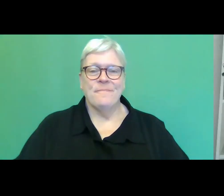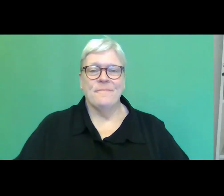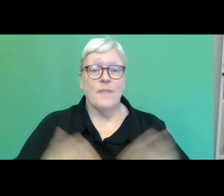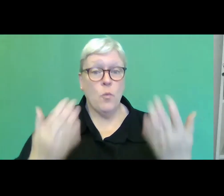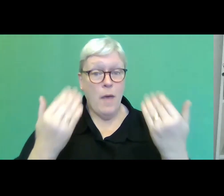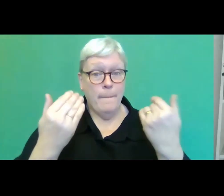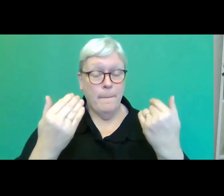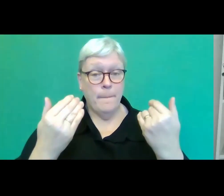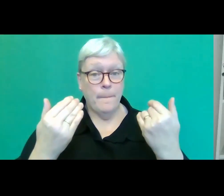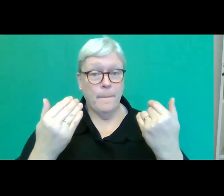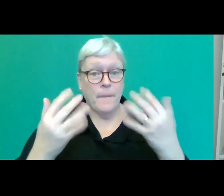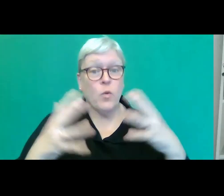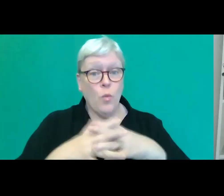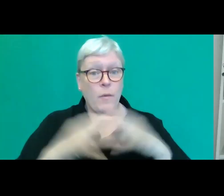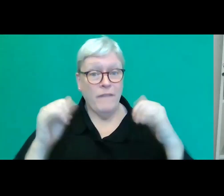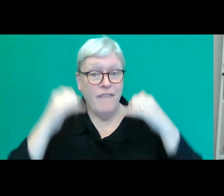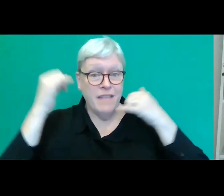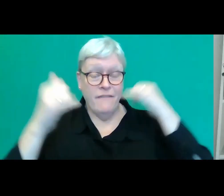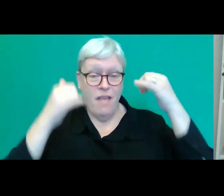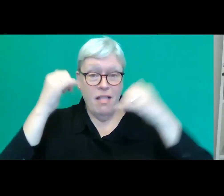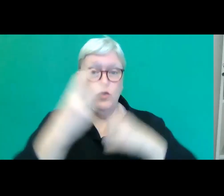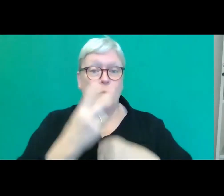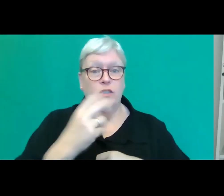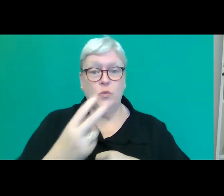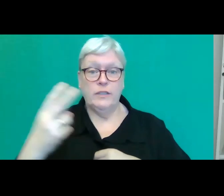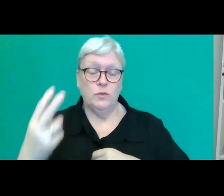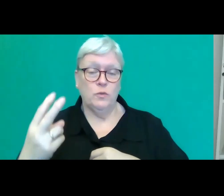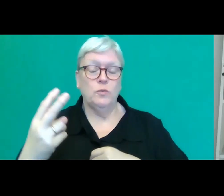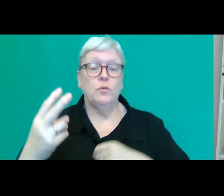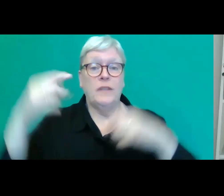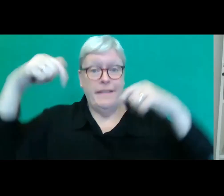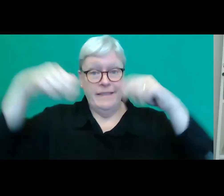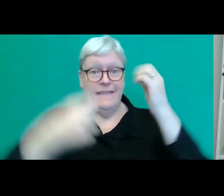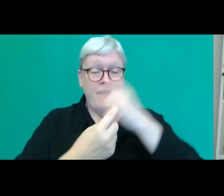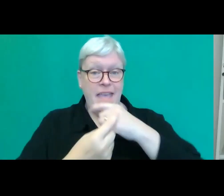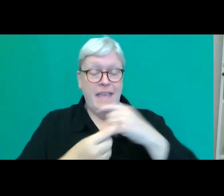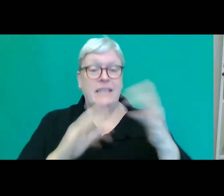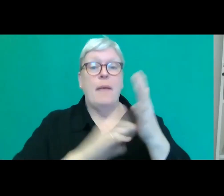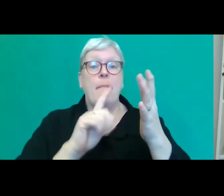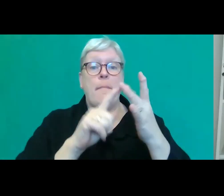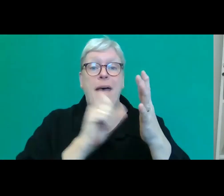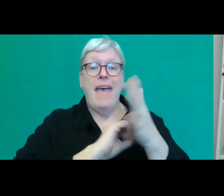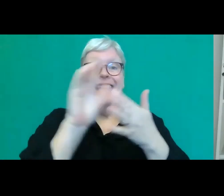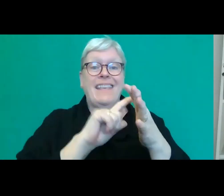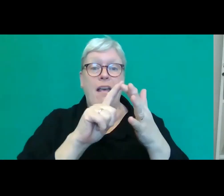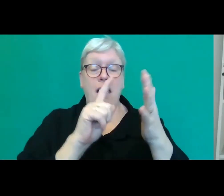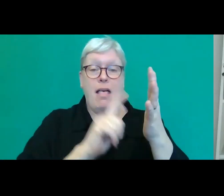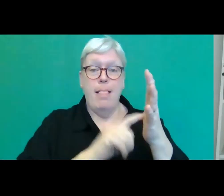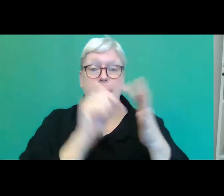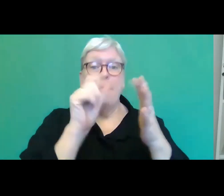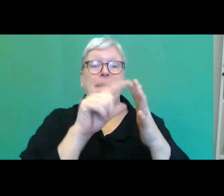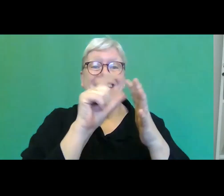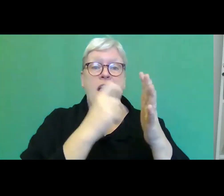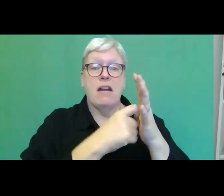Welcome to WayWORD Festival 2022 and to this event with Michael Pedersen. I'm Naomi Christie. I'm